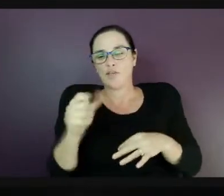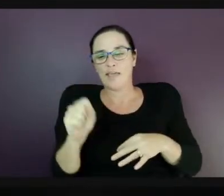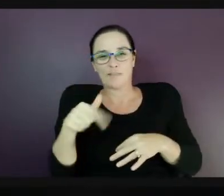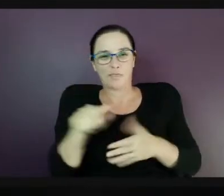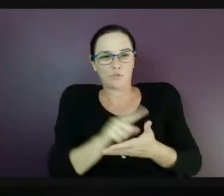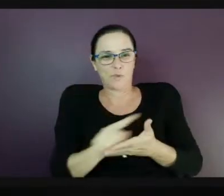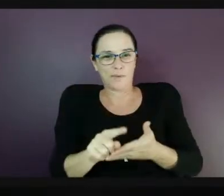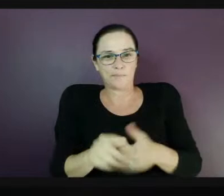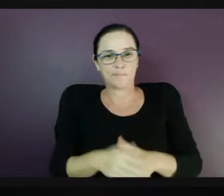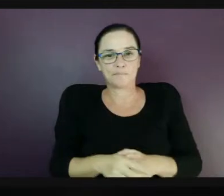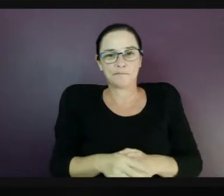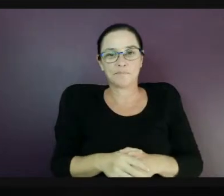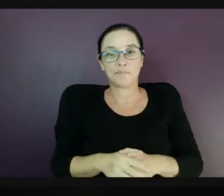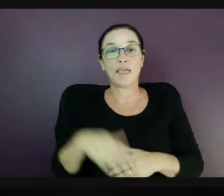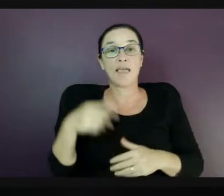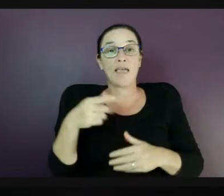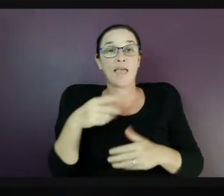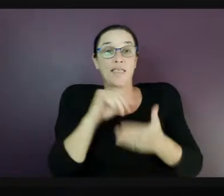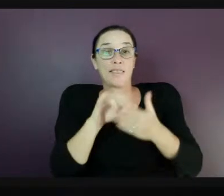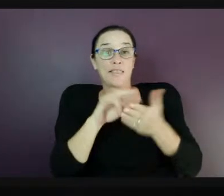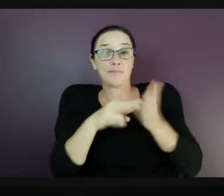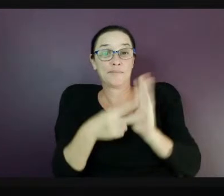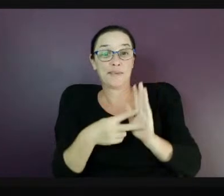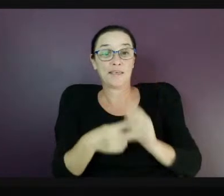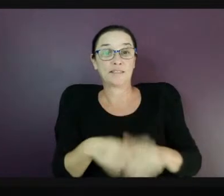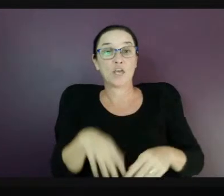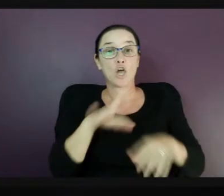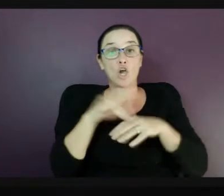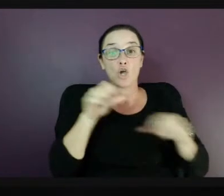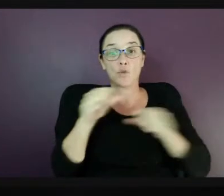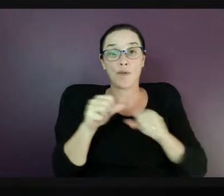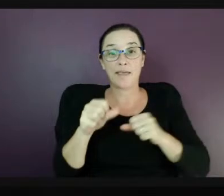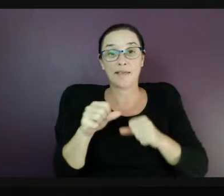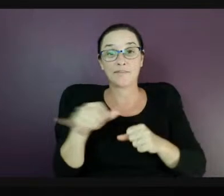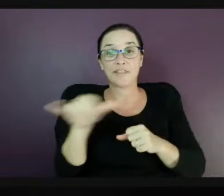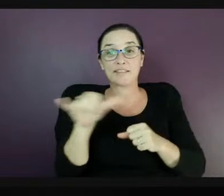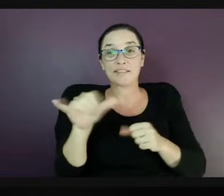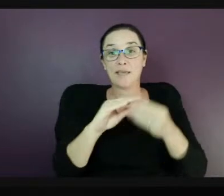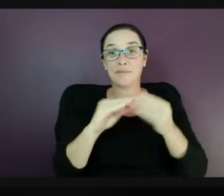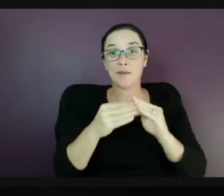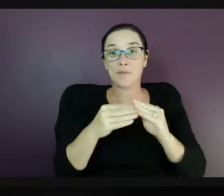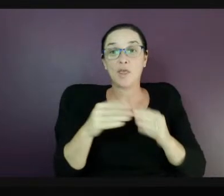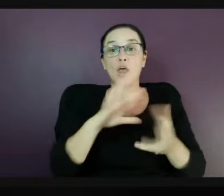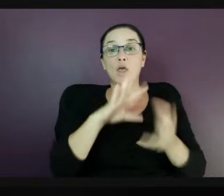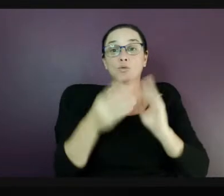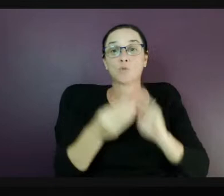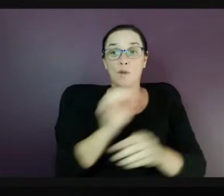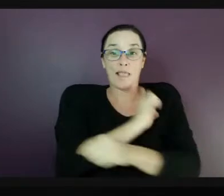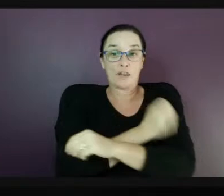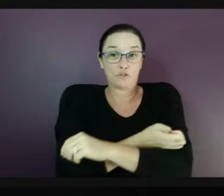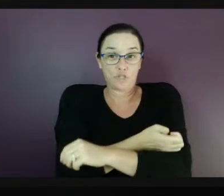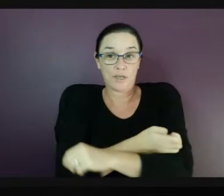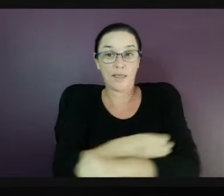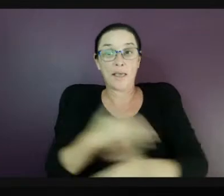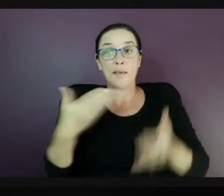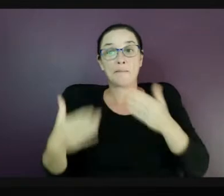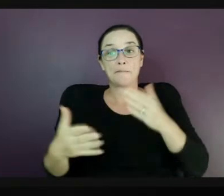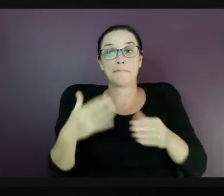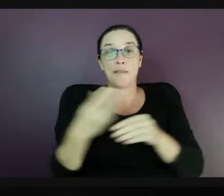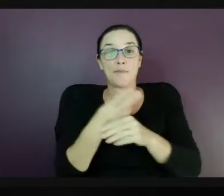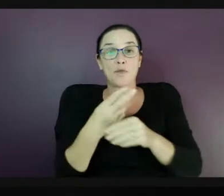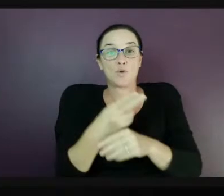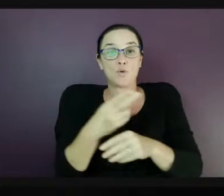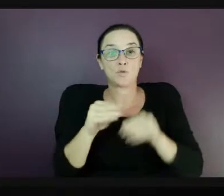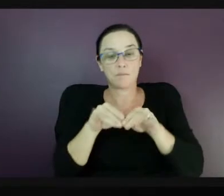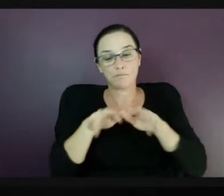ultimately, this means that earthquakes of the same magnitude, meaning they have the same total energy, may spend energy in different